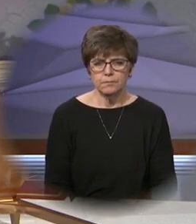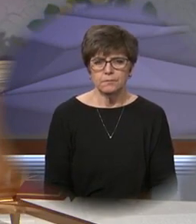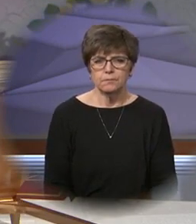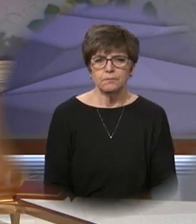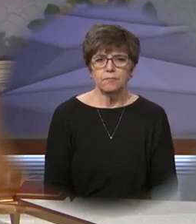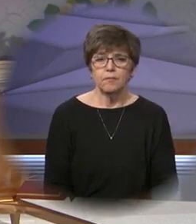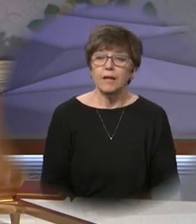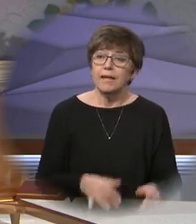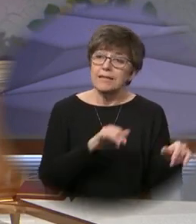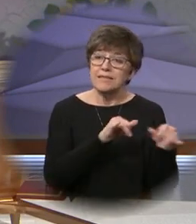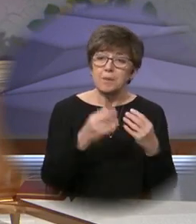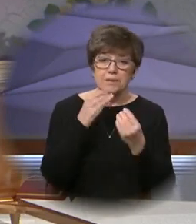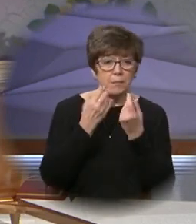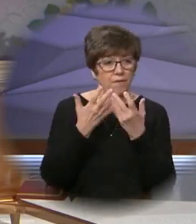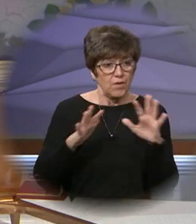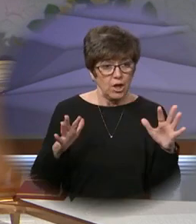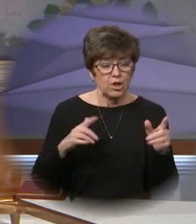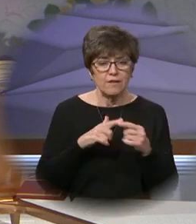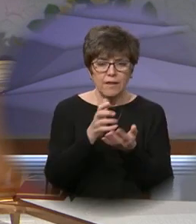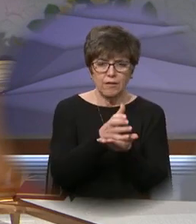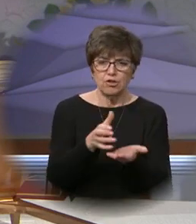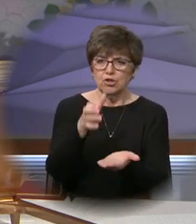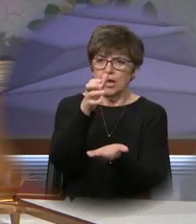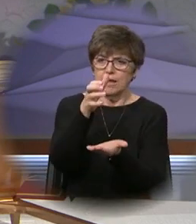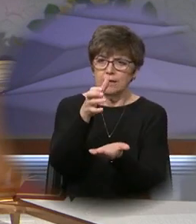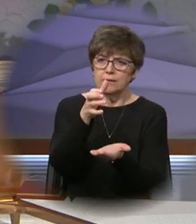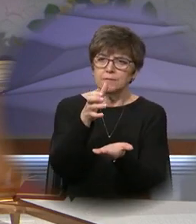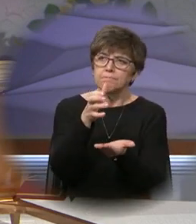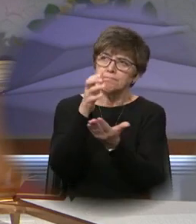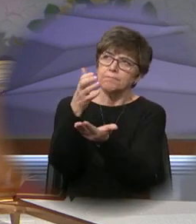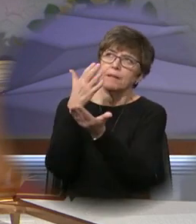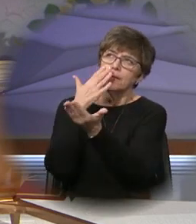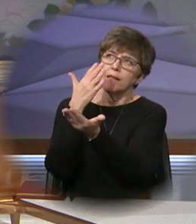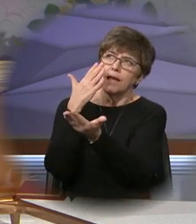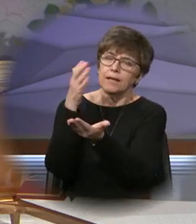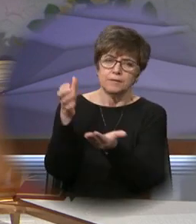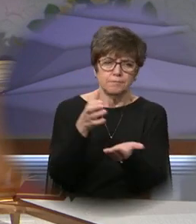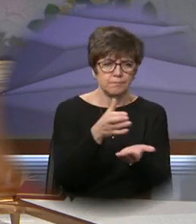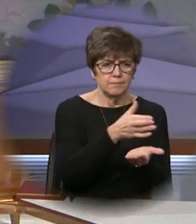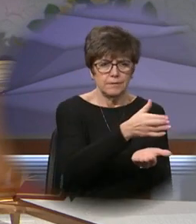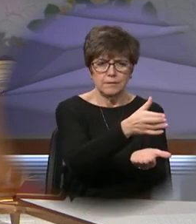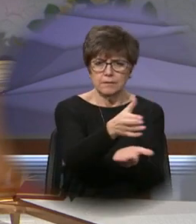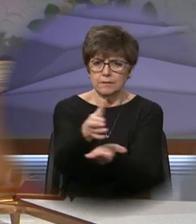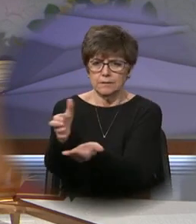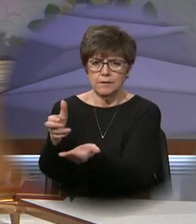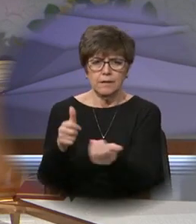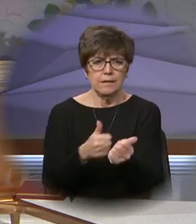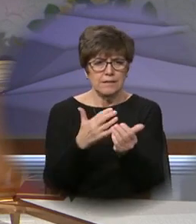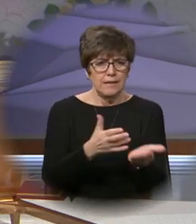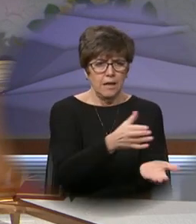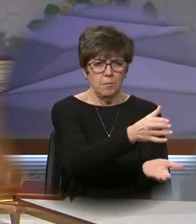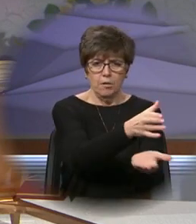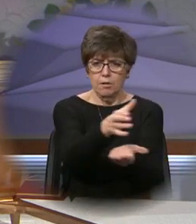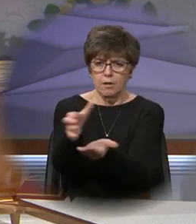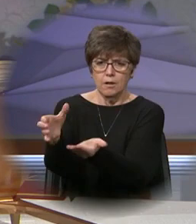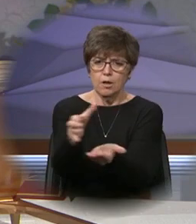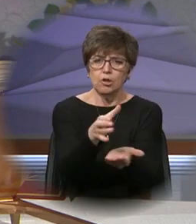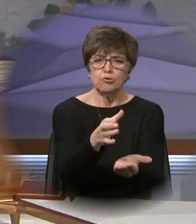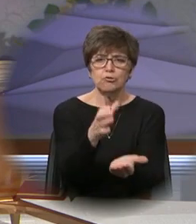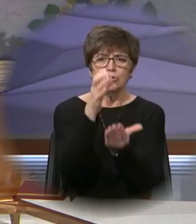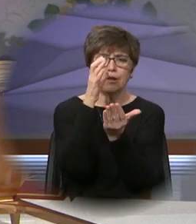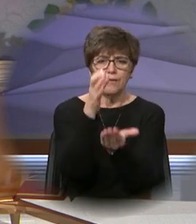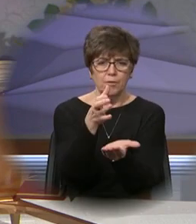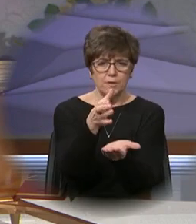In a similar way, when supper was ended, he took the chalice, and once more giving thanks, he gave it to his disciples, saying, "Take this, all of you, and drink from